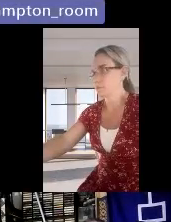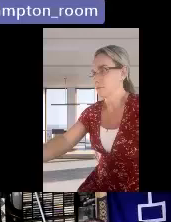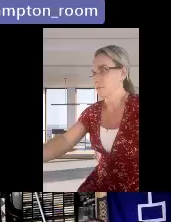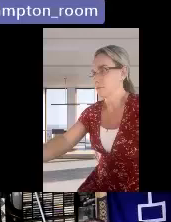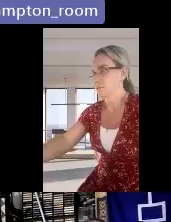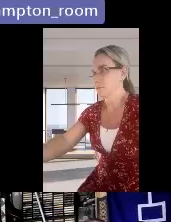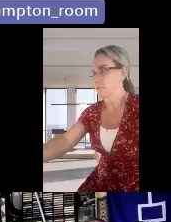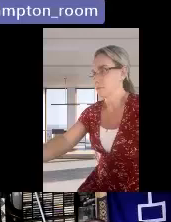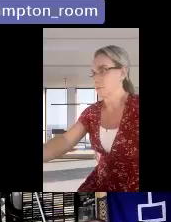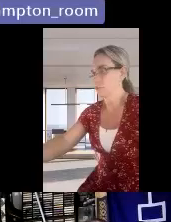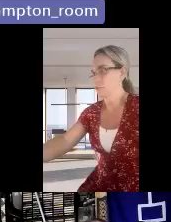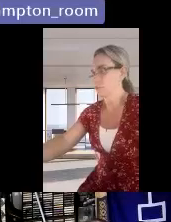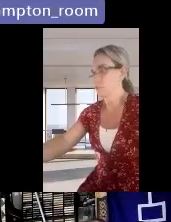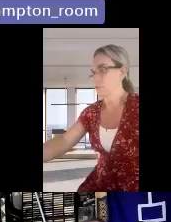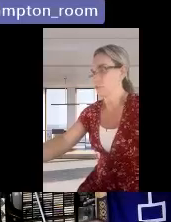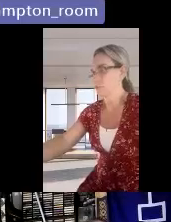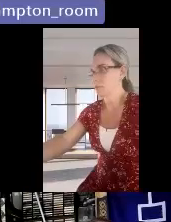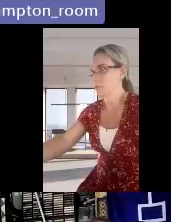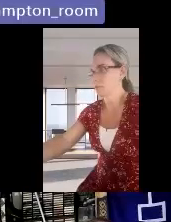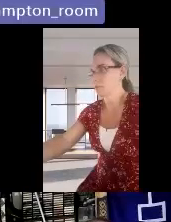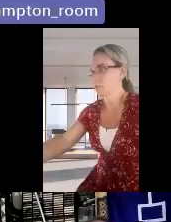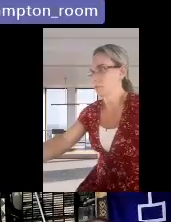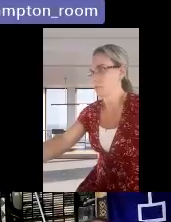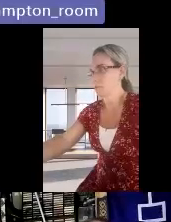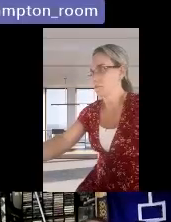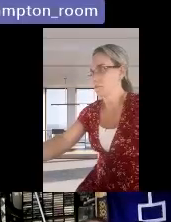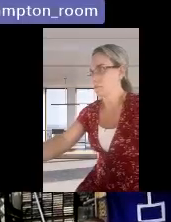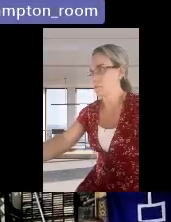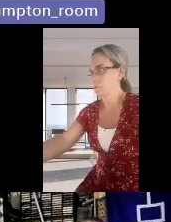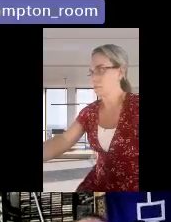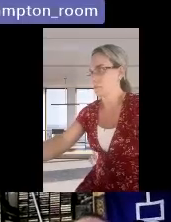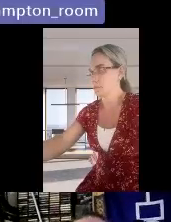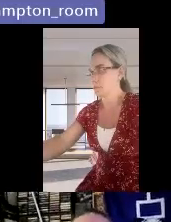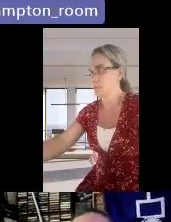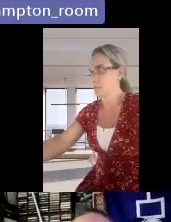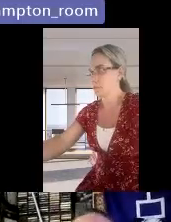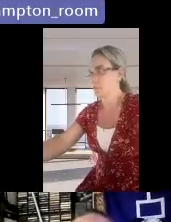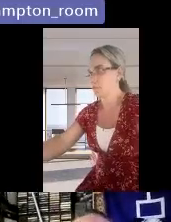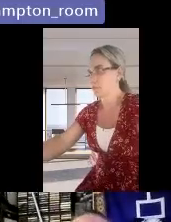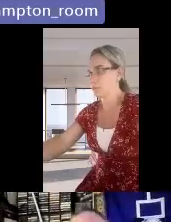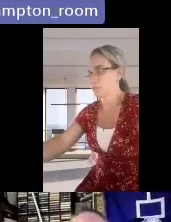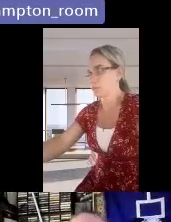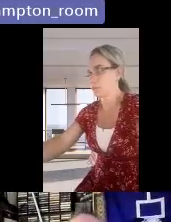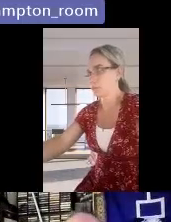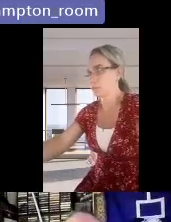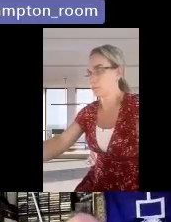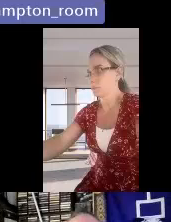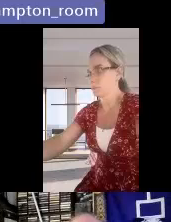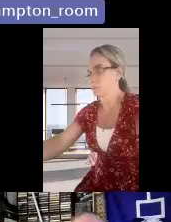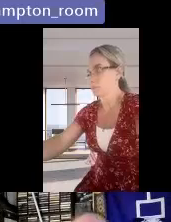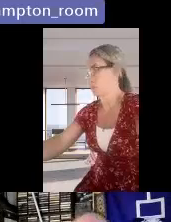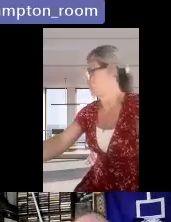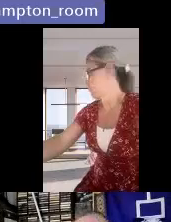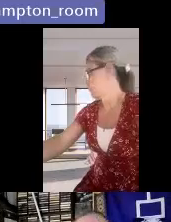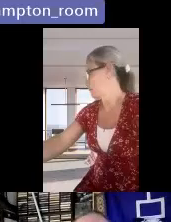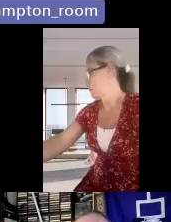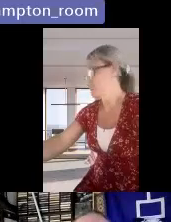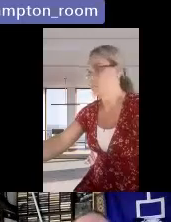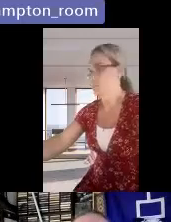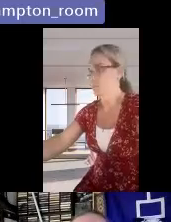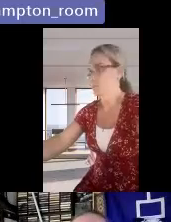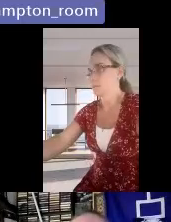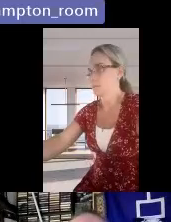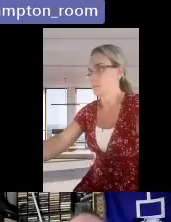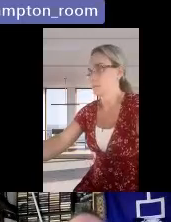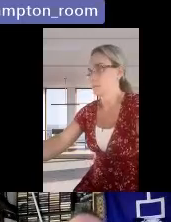two reasons. First reason is because if you remember when we approve business cases